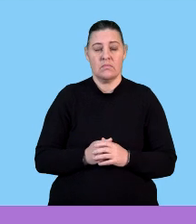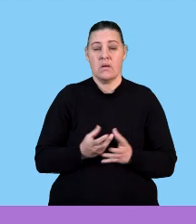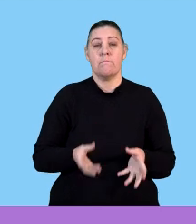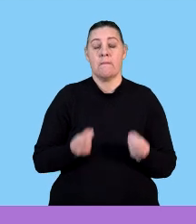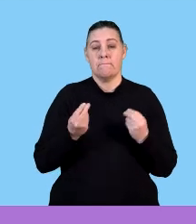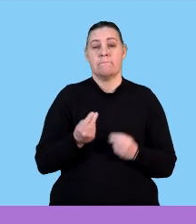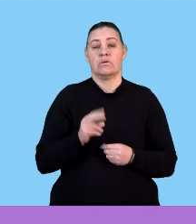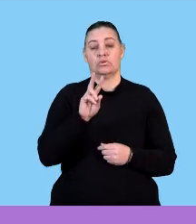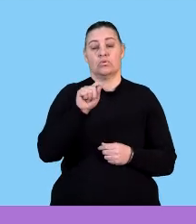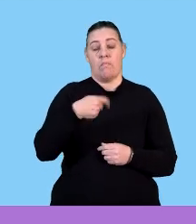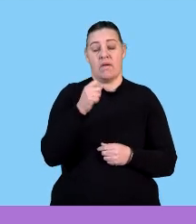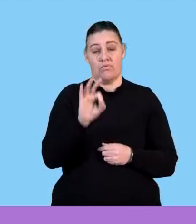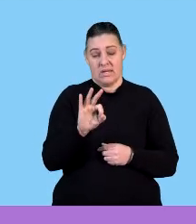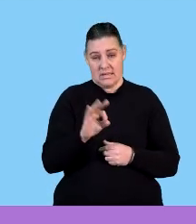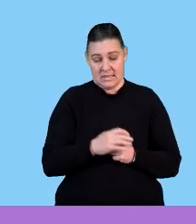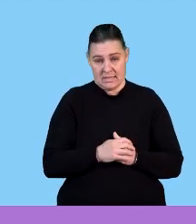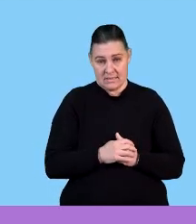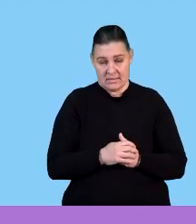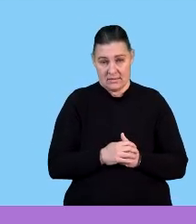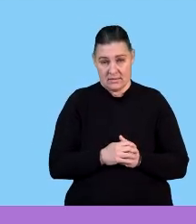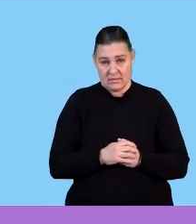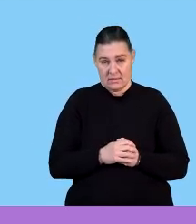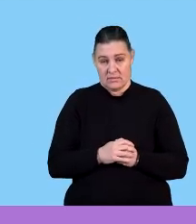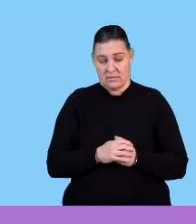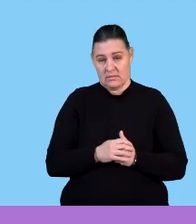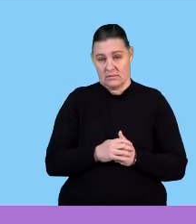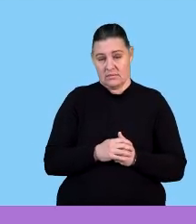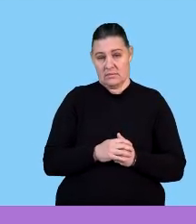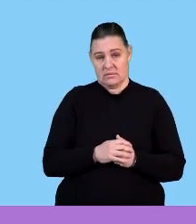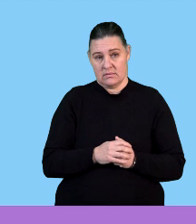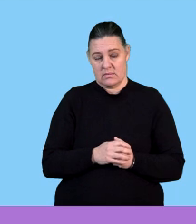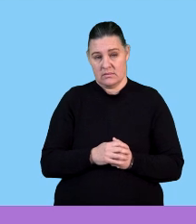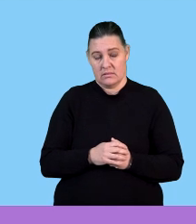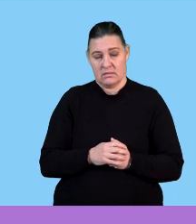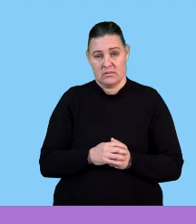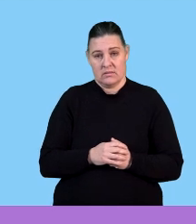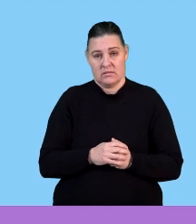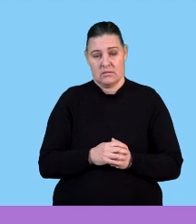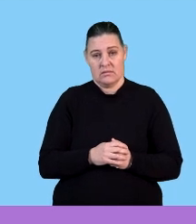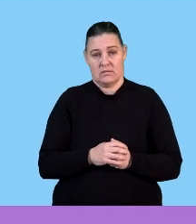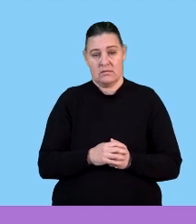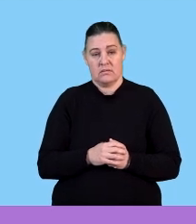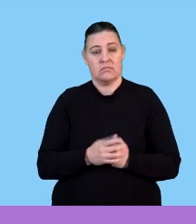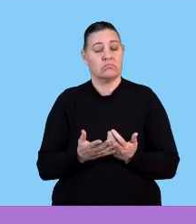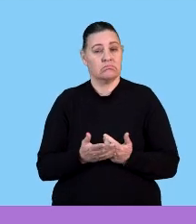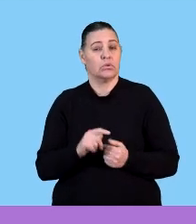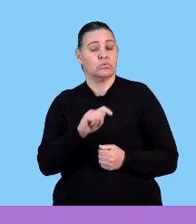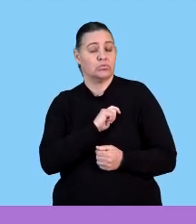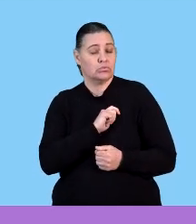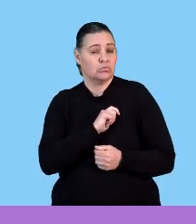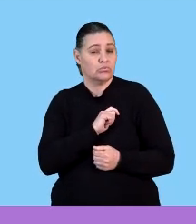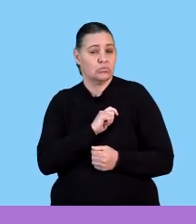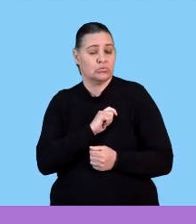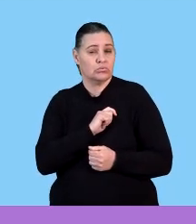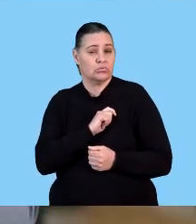I got that to be was 2,3. So 2,3 centimeters. And I want to know what that is on